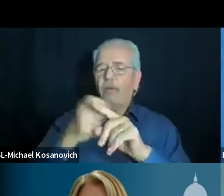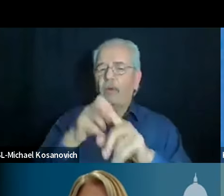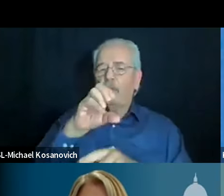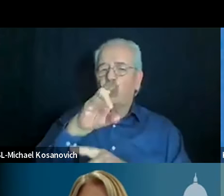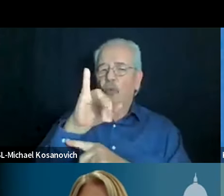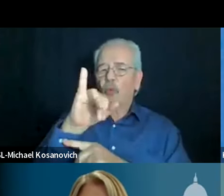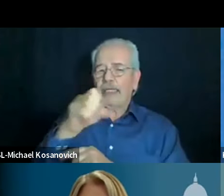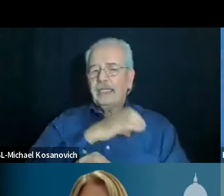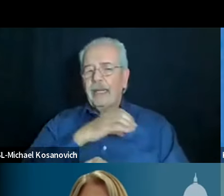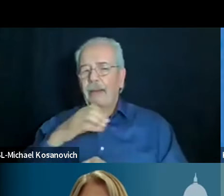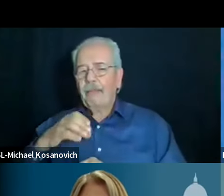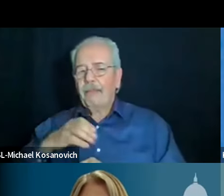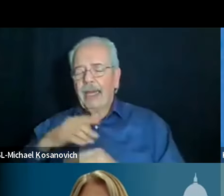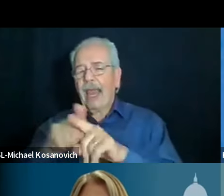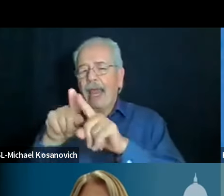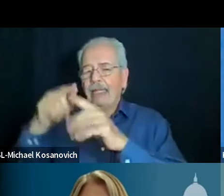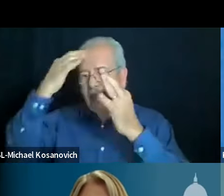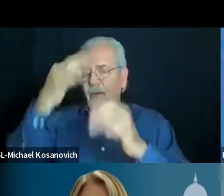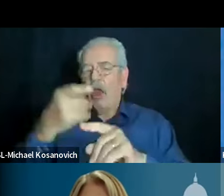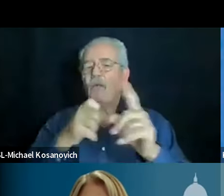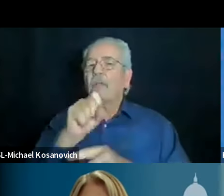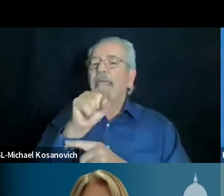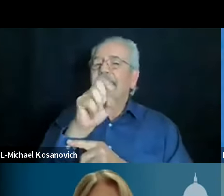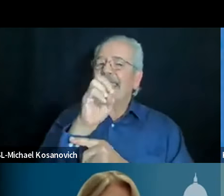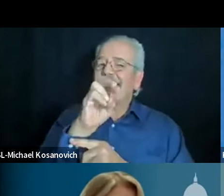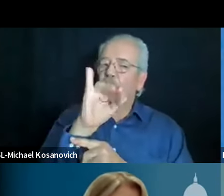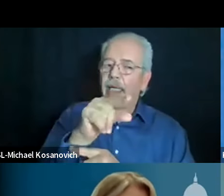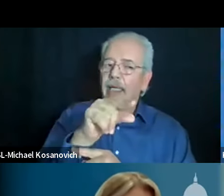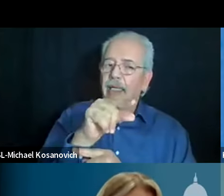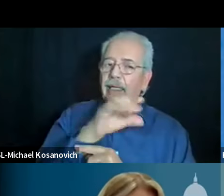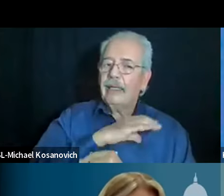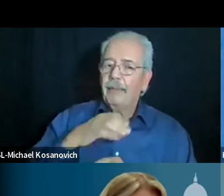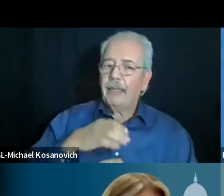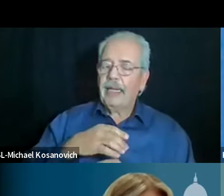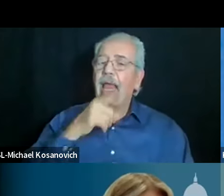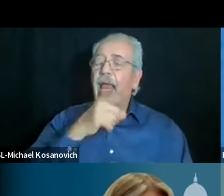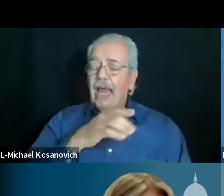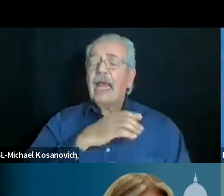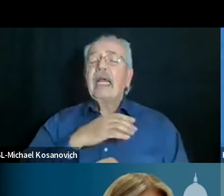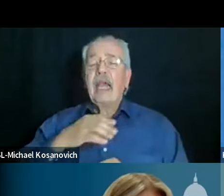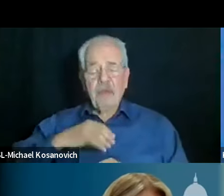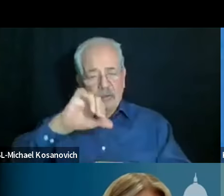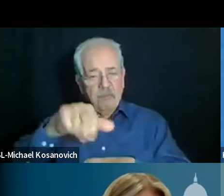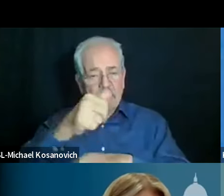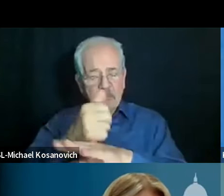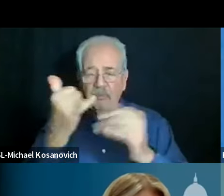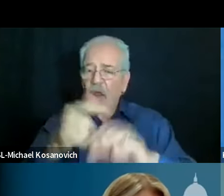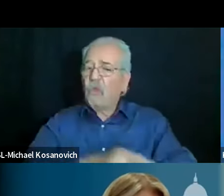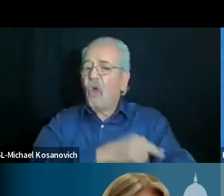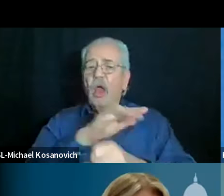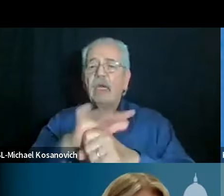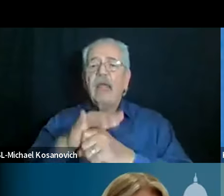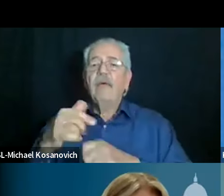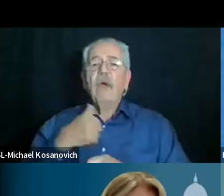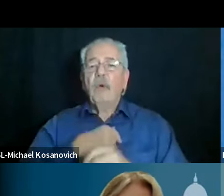committee as determined by the steering committee. And so I think the committee has been in place now long enough.